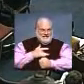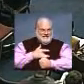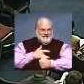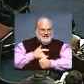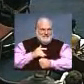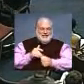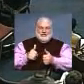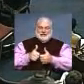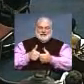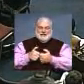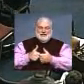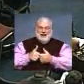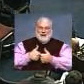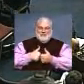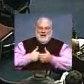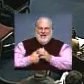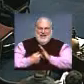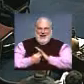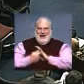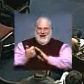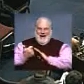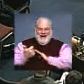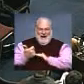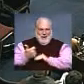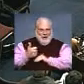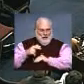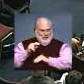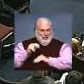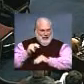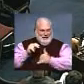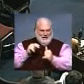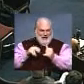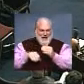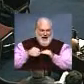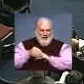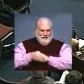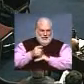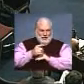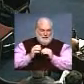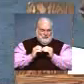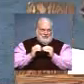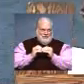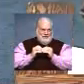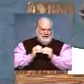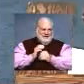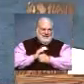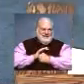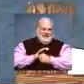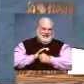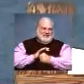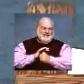you're shuffling me out of it, man. Oh, I don't know. I still got a card after you, so don't feel